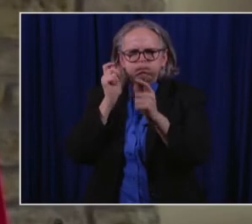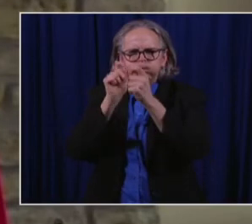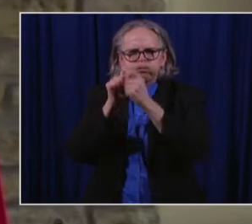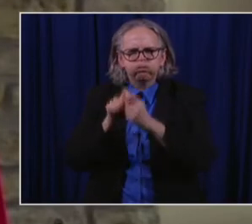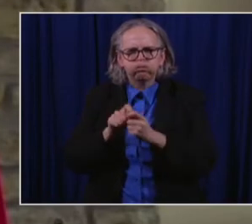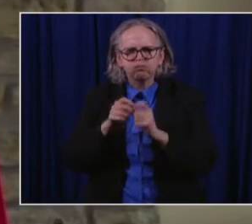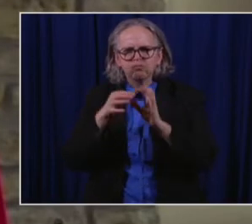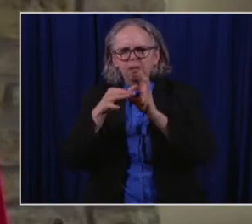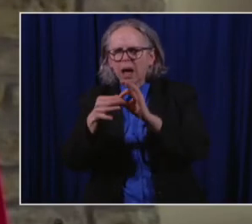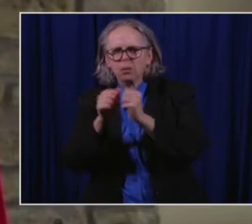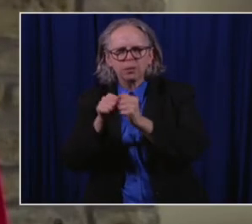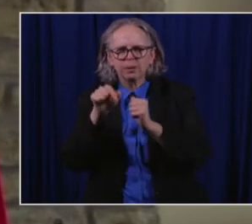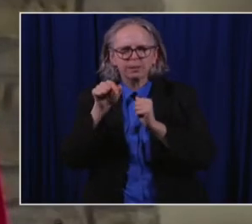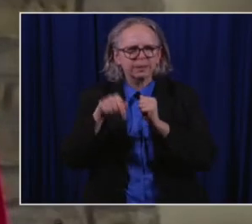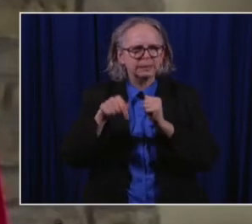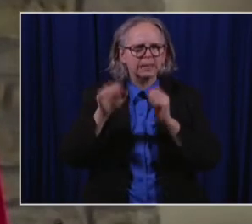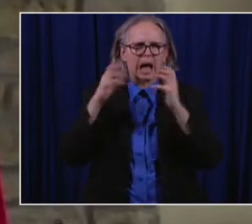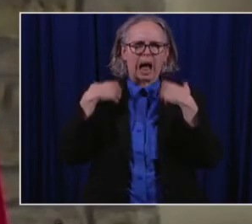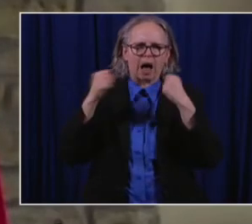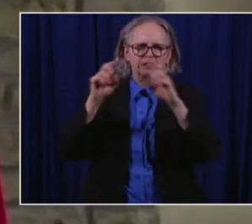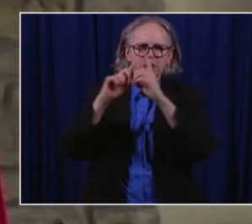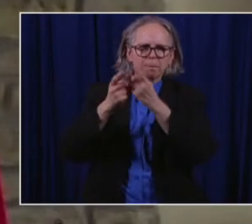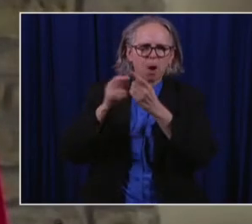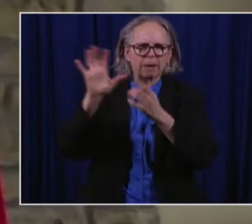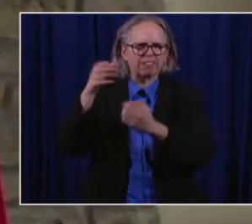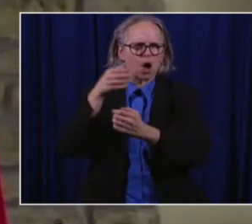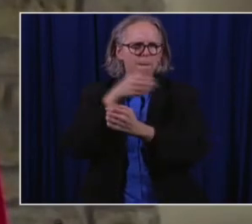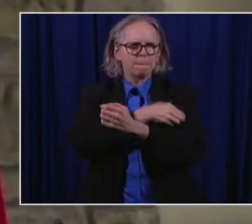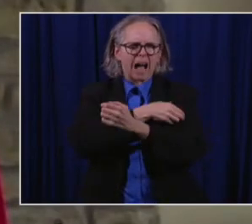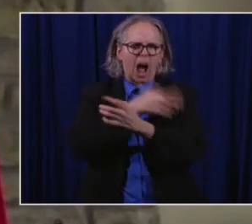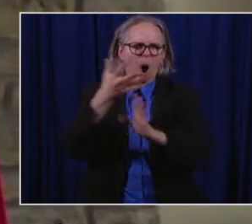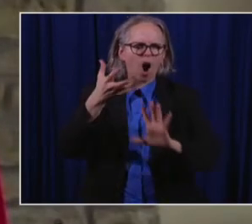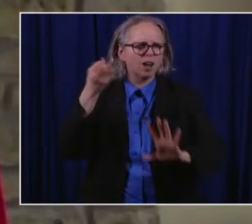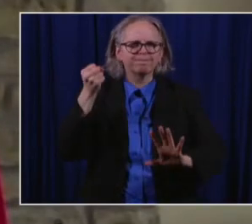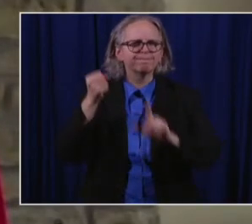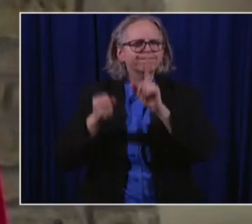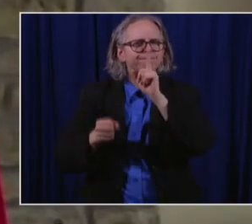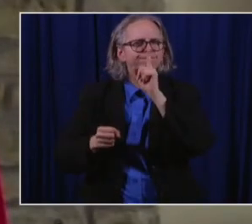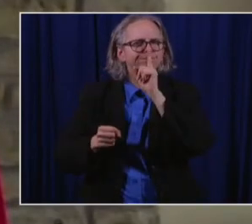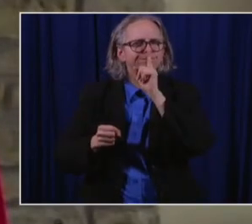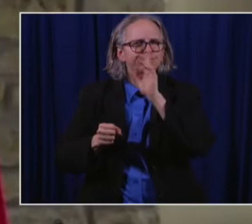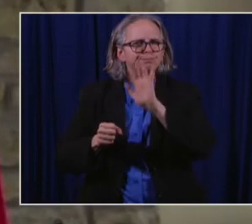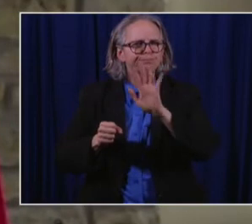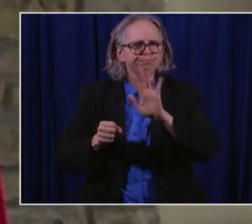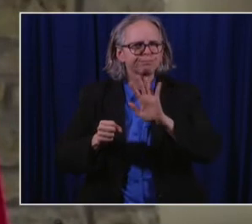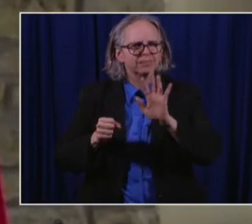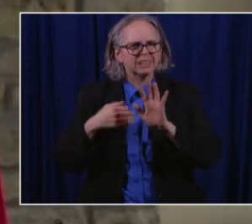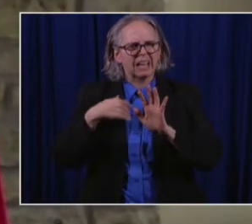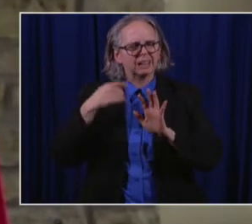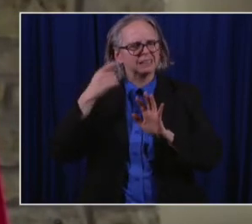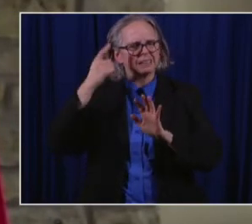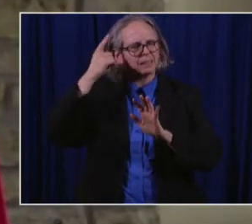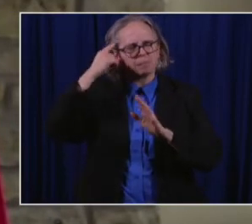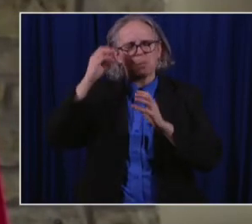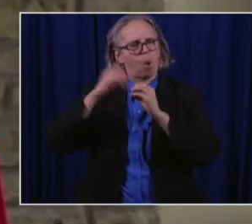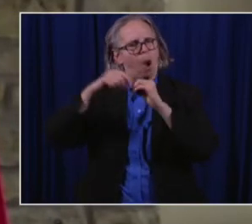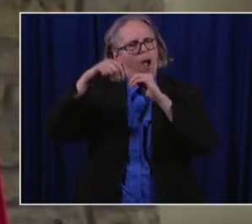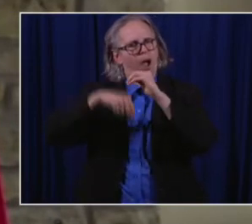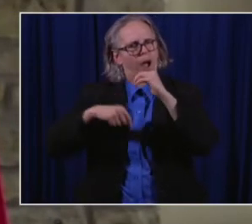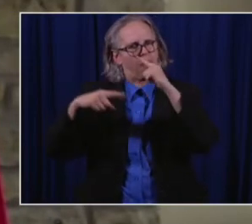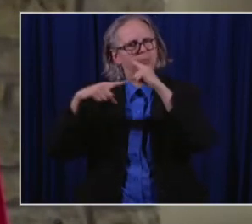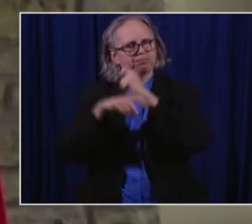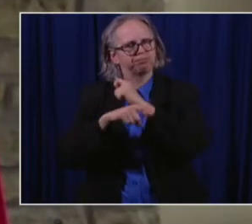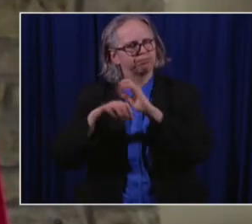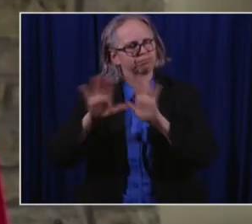diminishing the health department's powers, and I don't think there's any reason to go through that again right now. So we're going to,